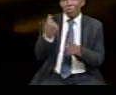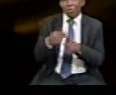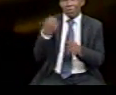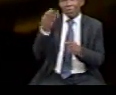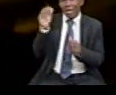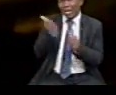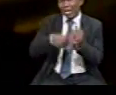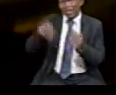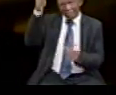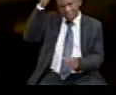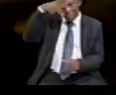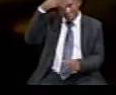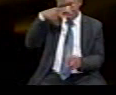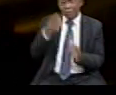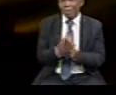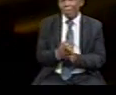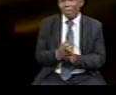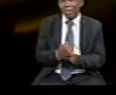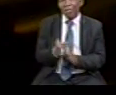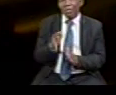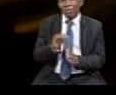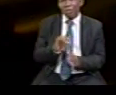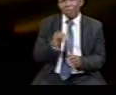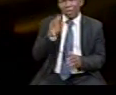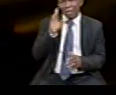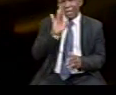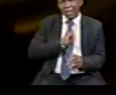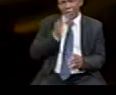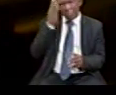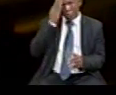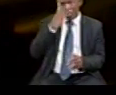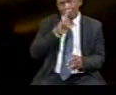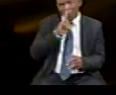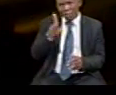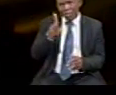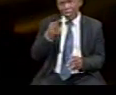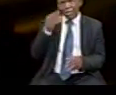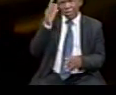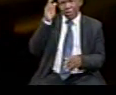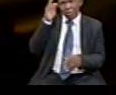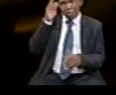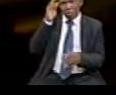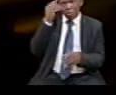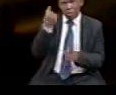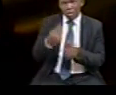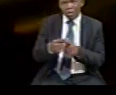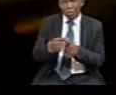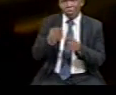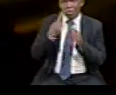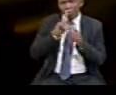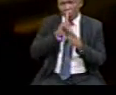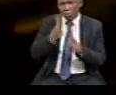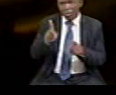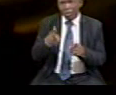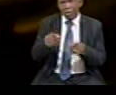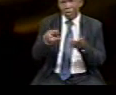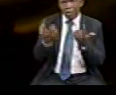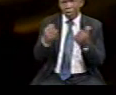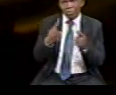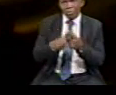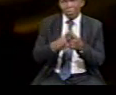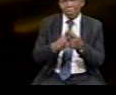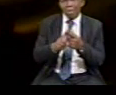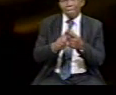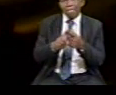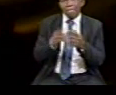If Jesus Christ said he's coming again, so it will be. He will surely come again. The prediction of Christ's sudden